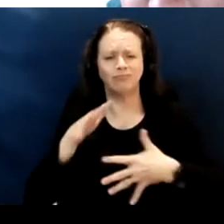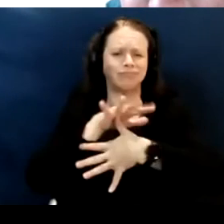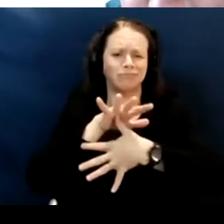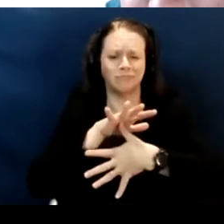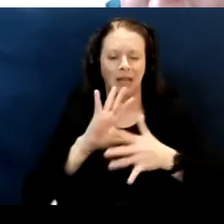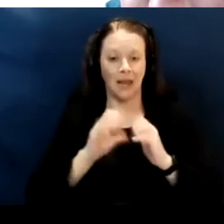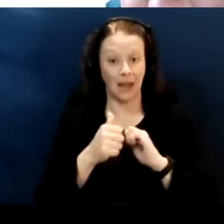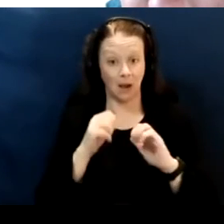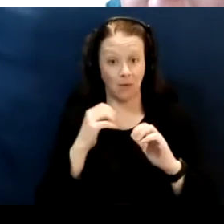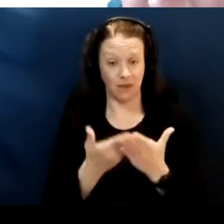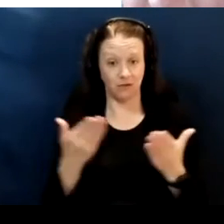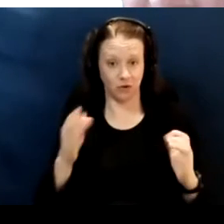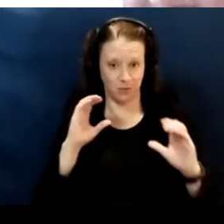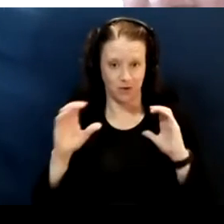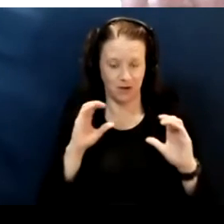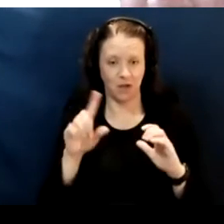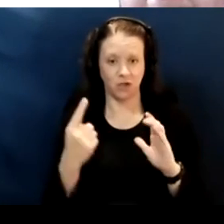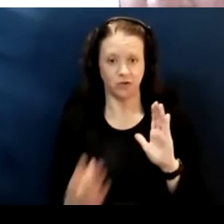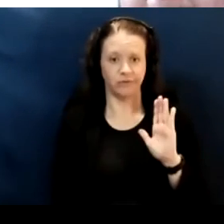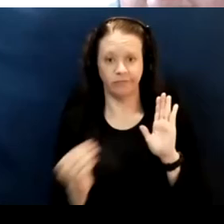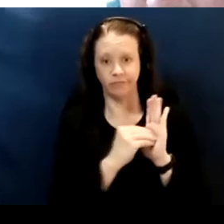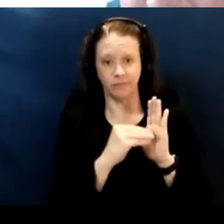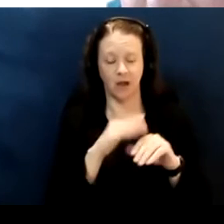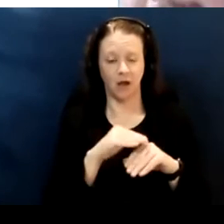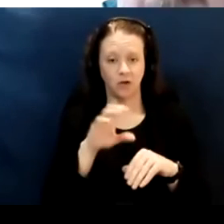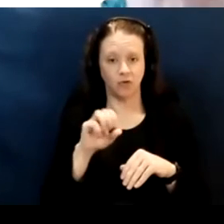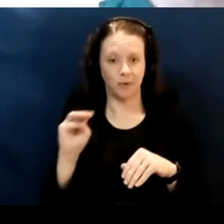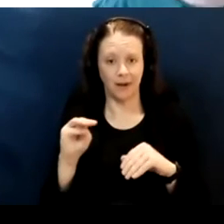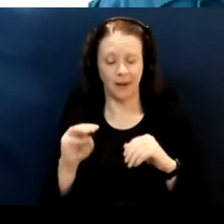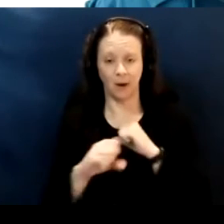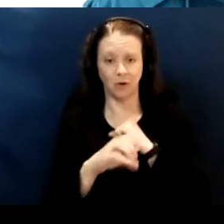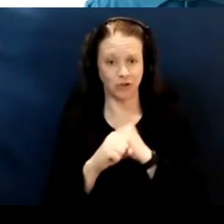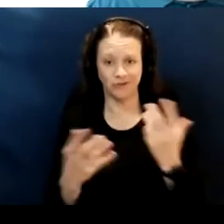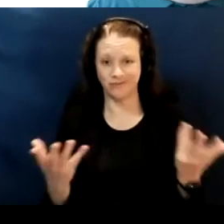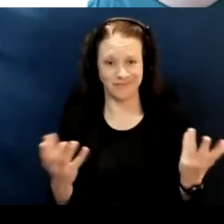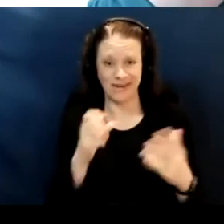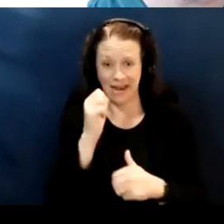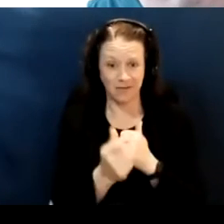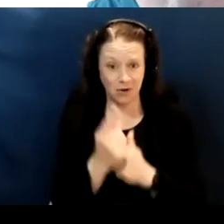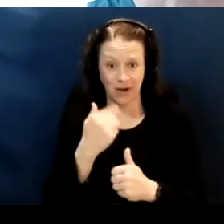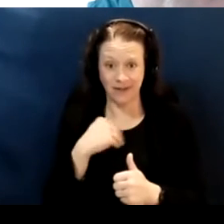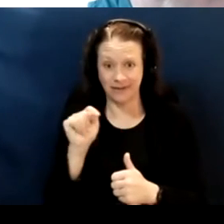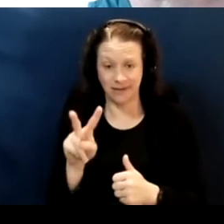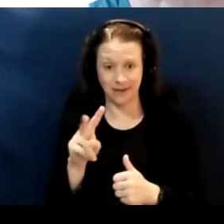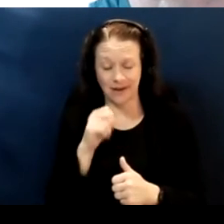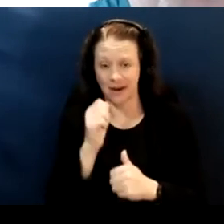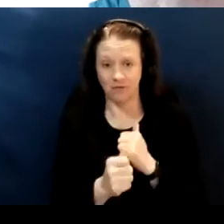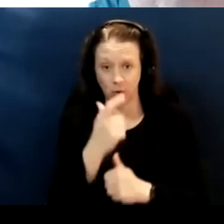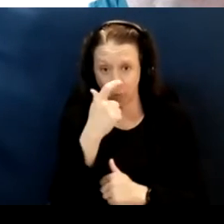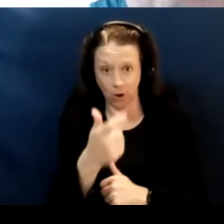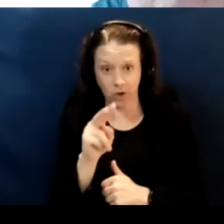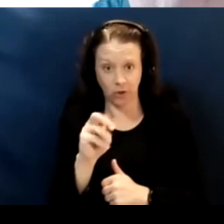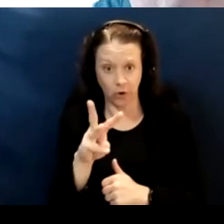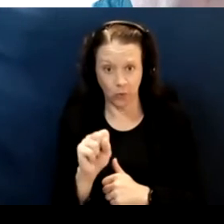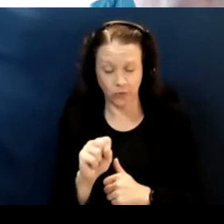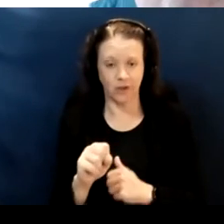it's communicated. Just putting it on a social media commercial, not everybody has TVs, not everybody watches the news.